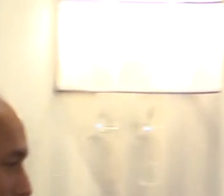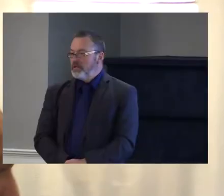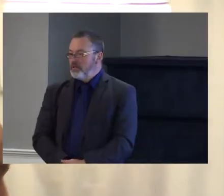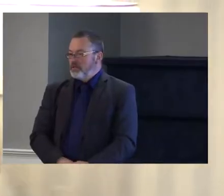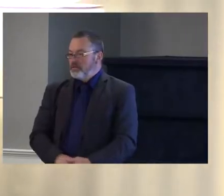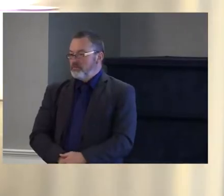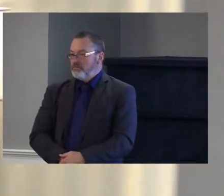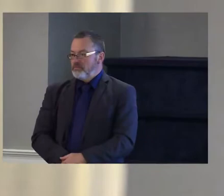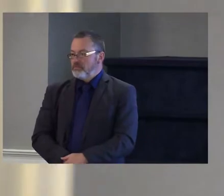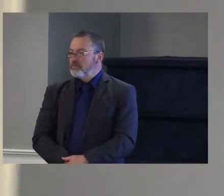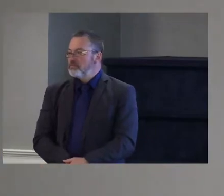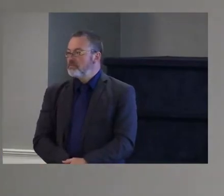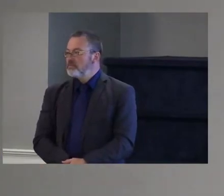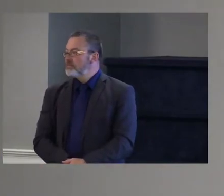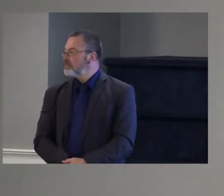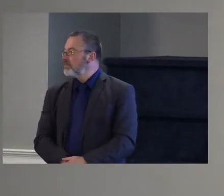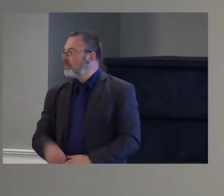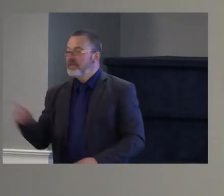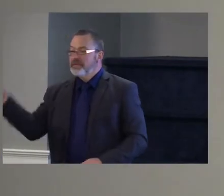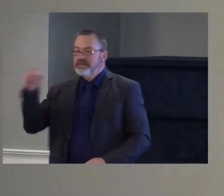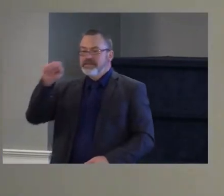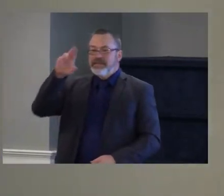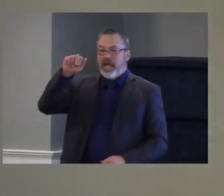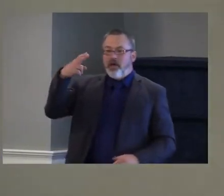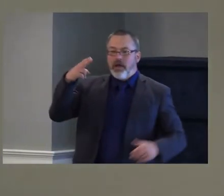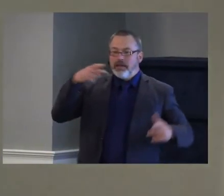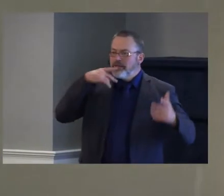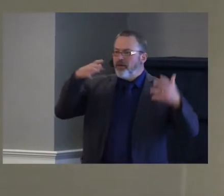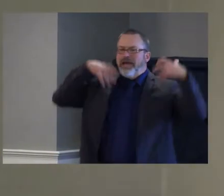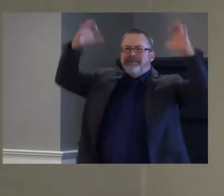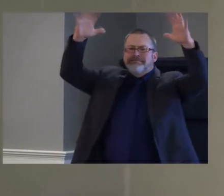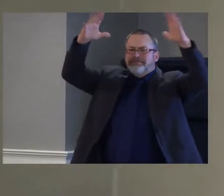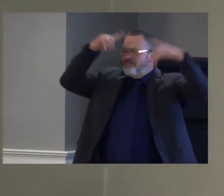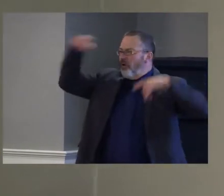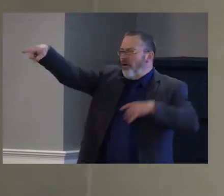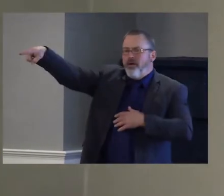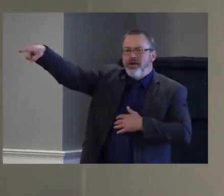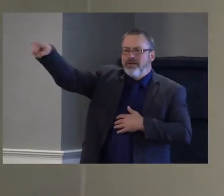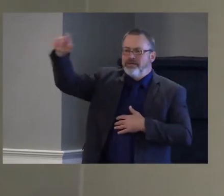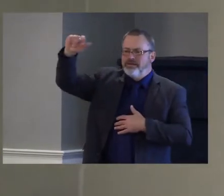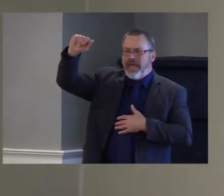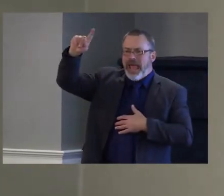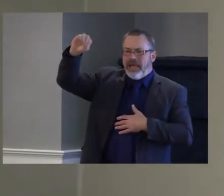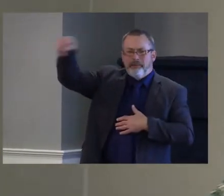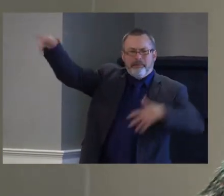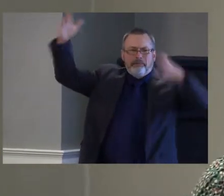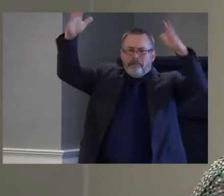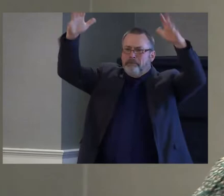About another round of applause for Adam. That was amazing. Thank you, thank you.